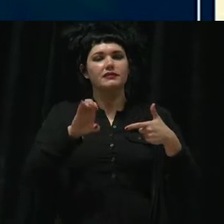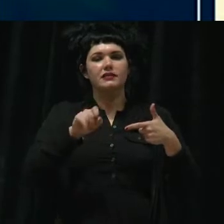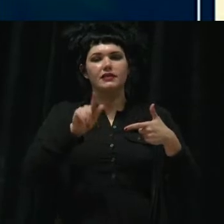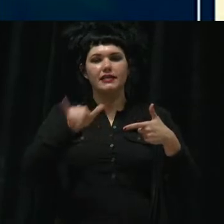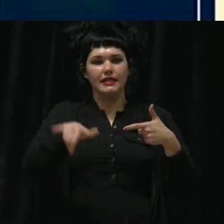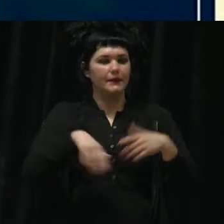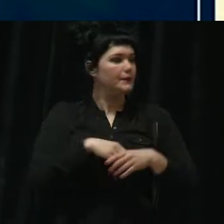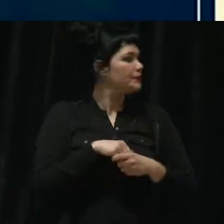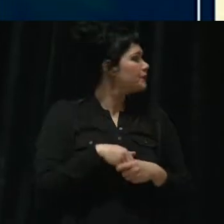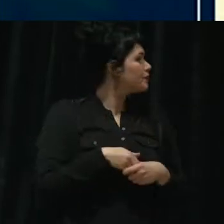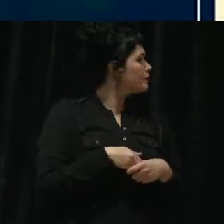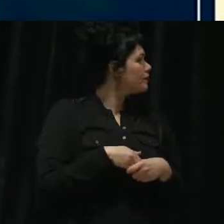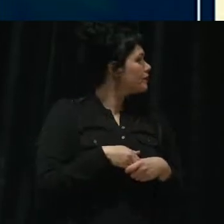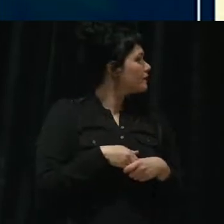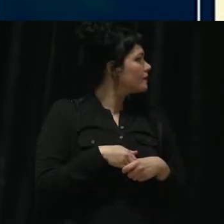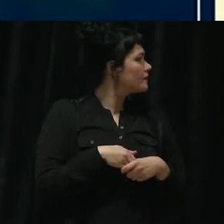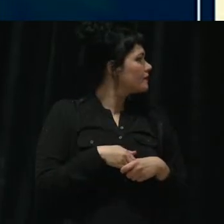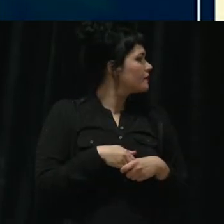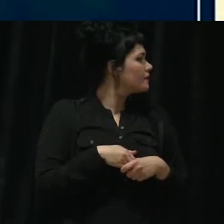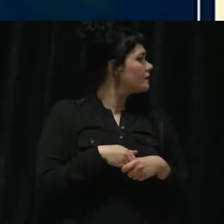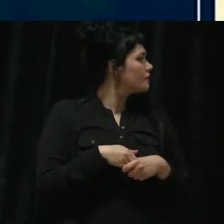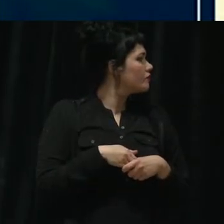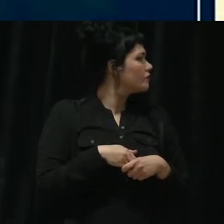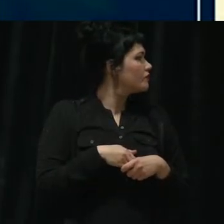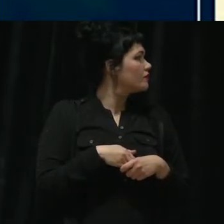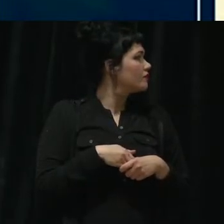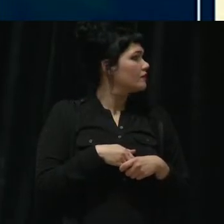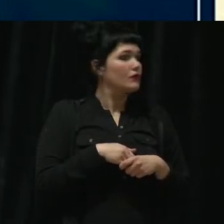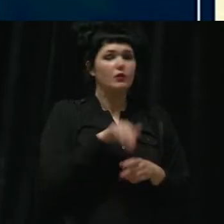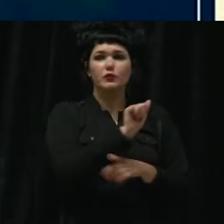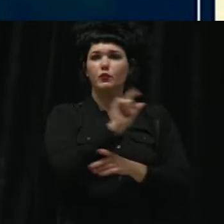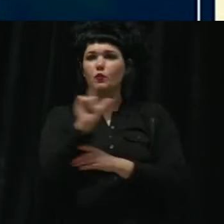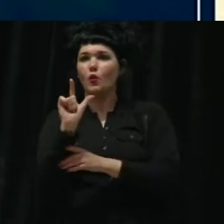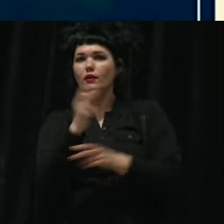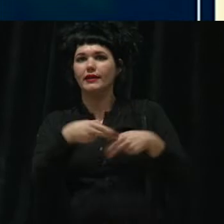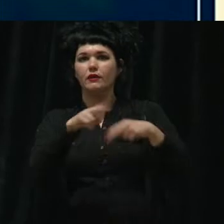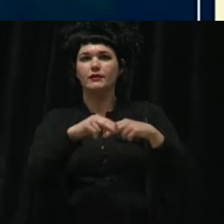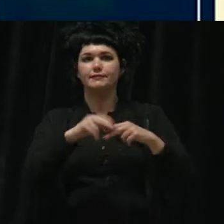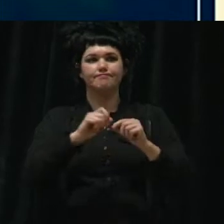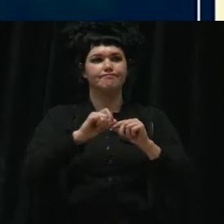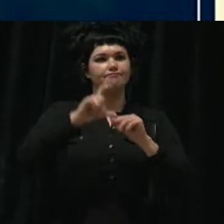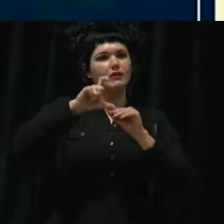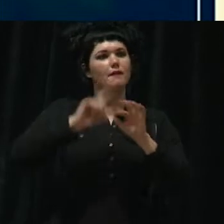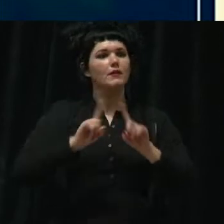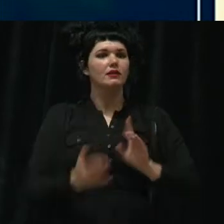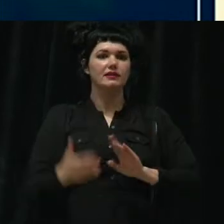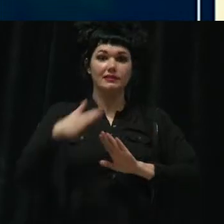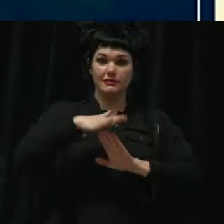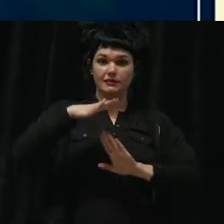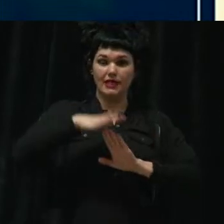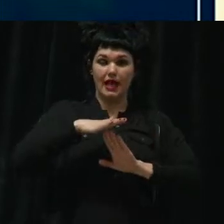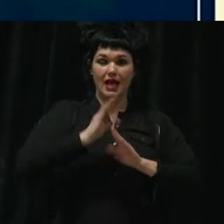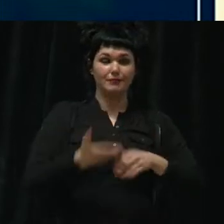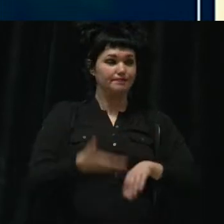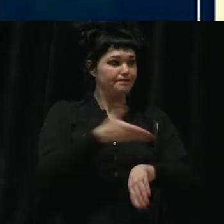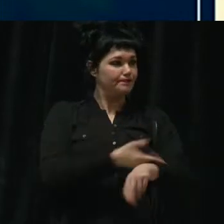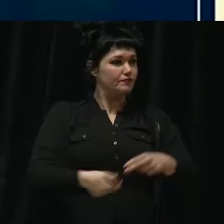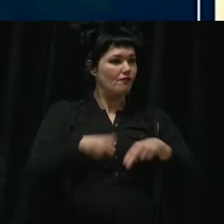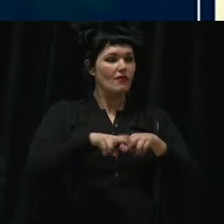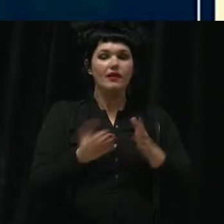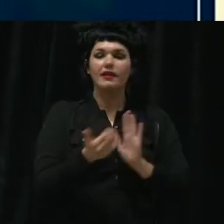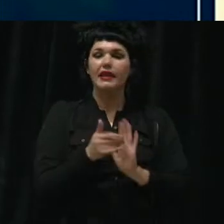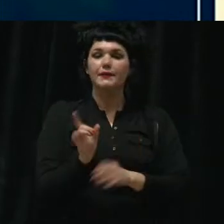we see increases across the board, but the greatest increases are